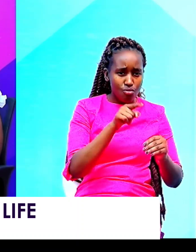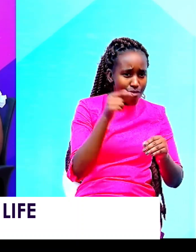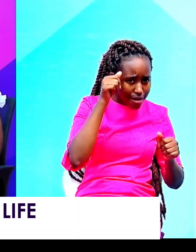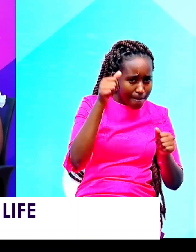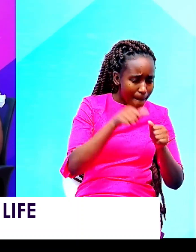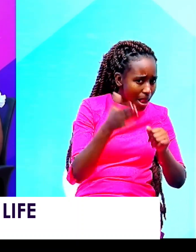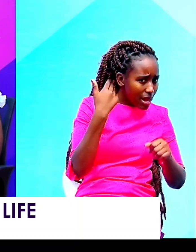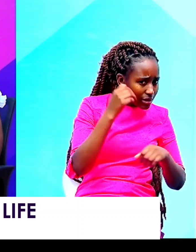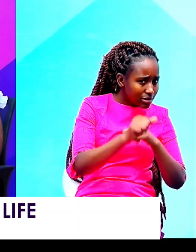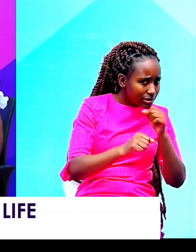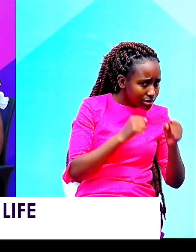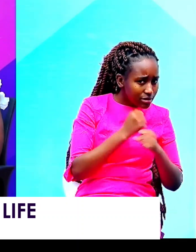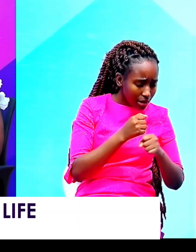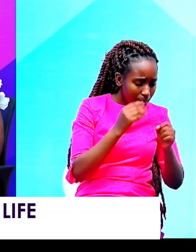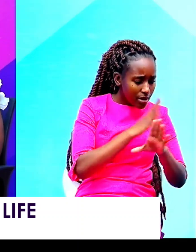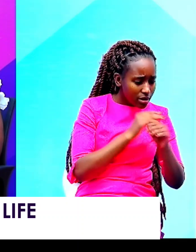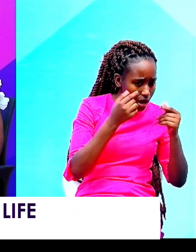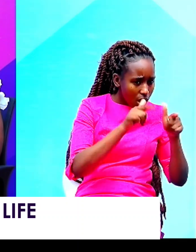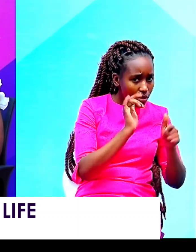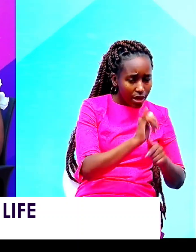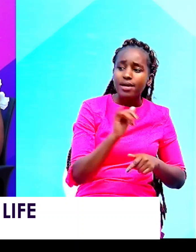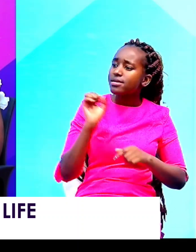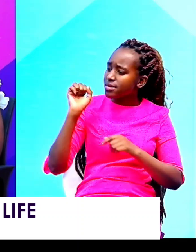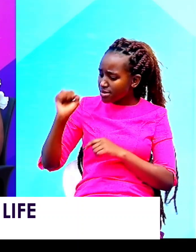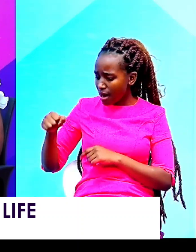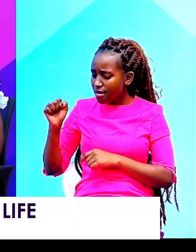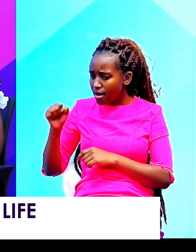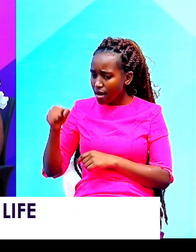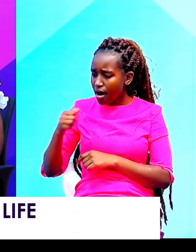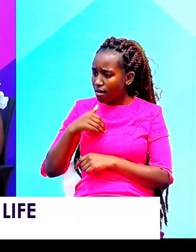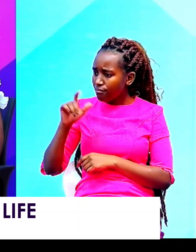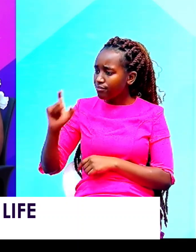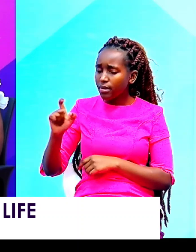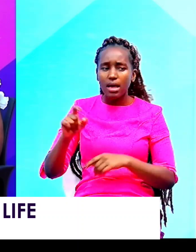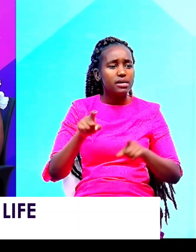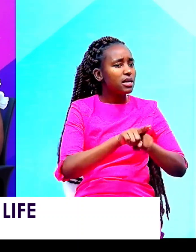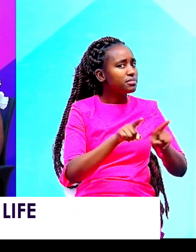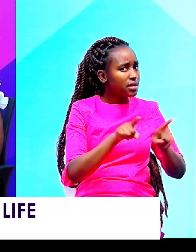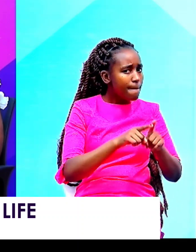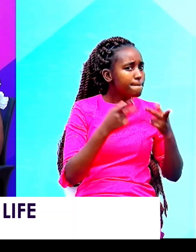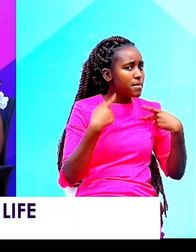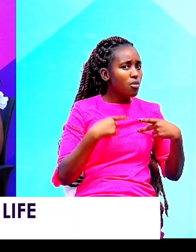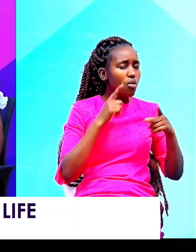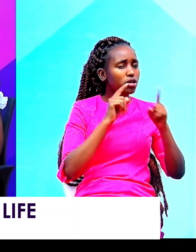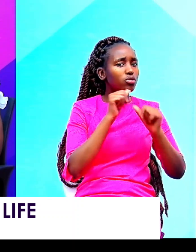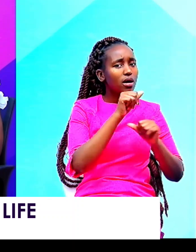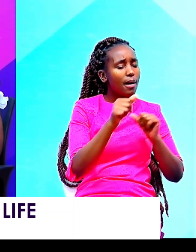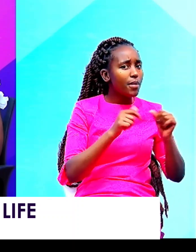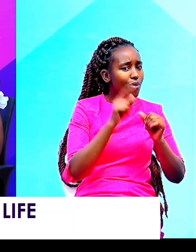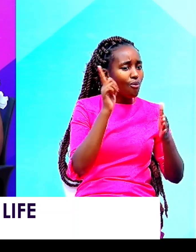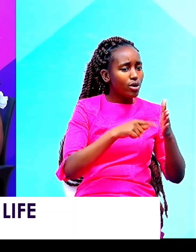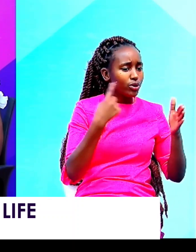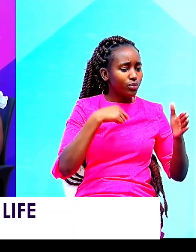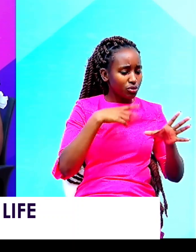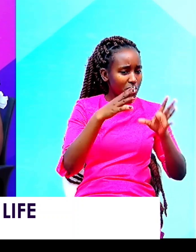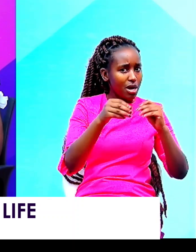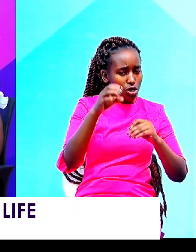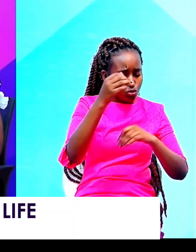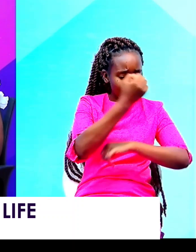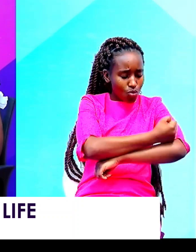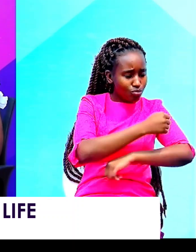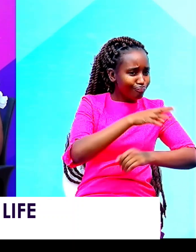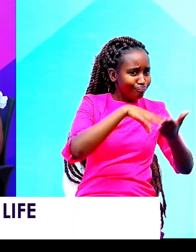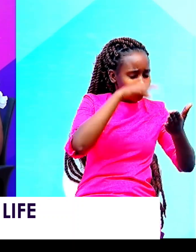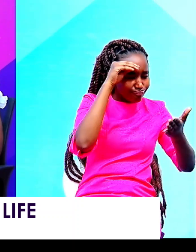X. Yes. They were quoting the books. They were saying, you have taken us to school. We've read these books.